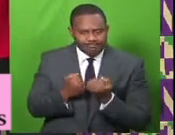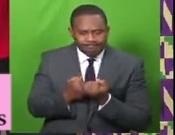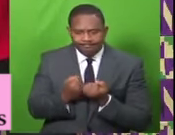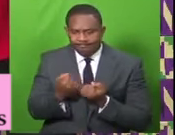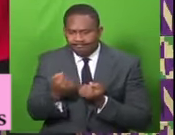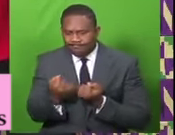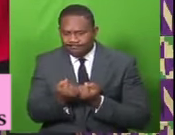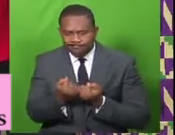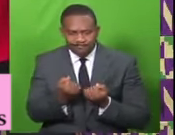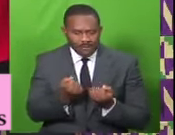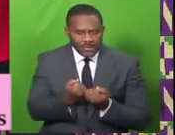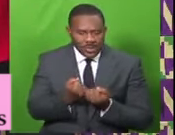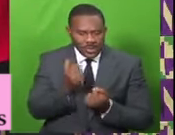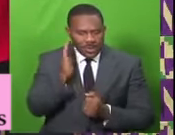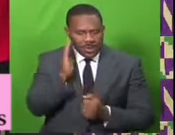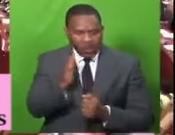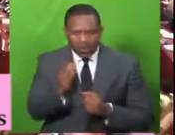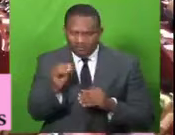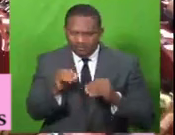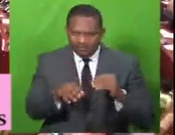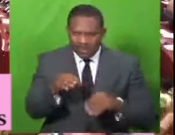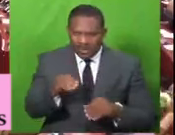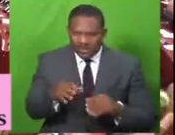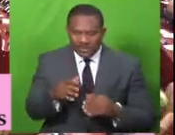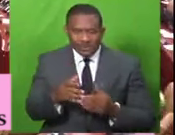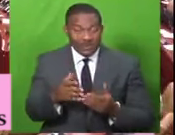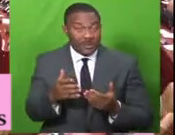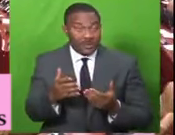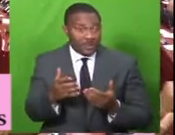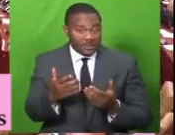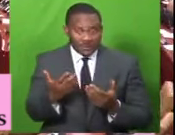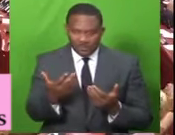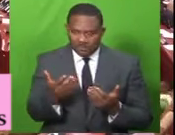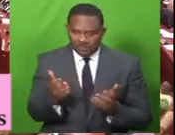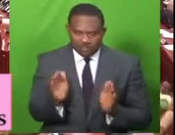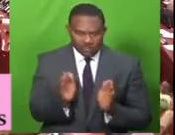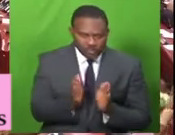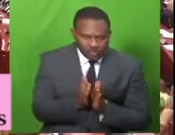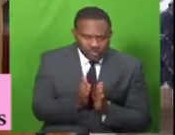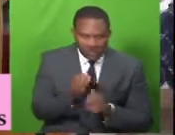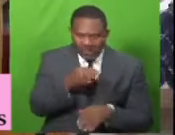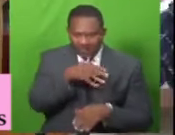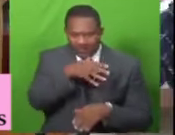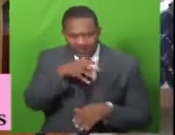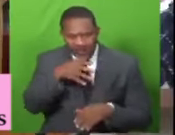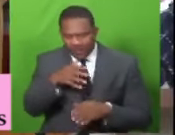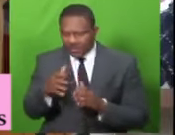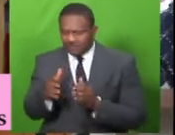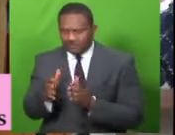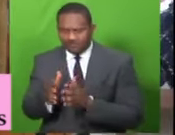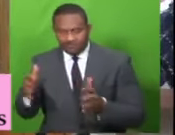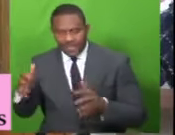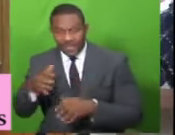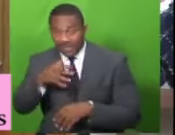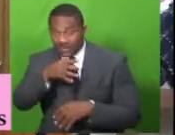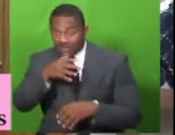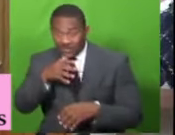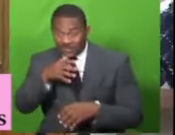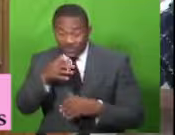in irrigation infrastructure, both large and small scale, across the country. In